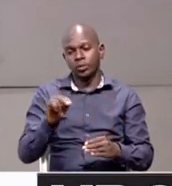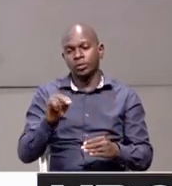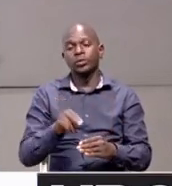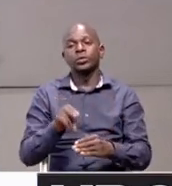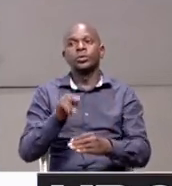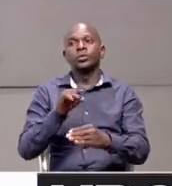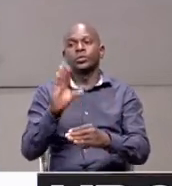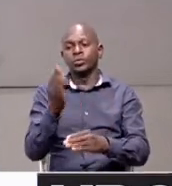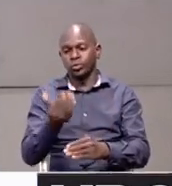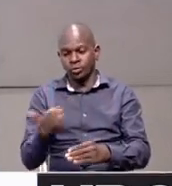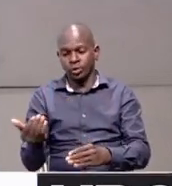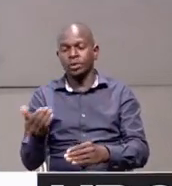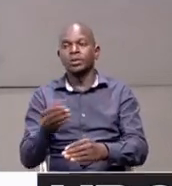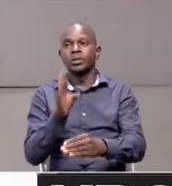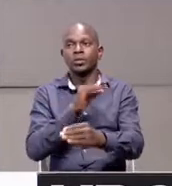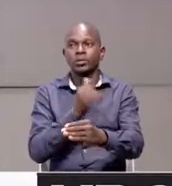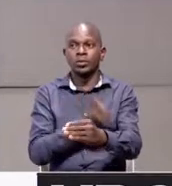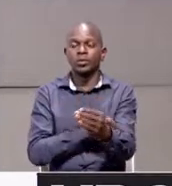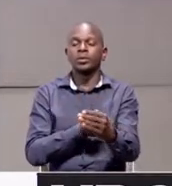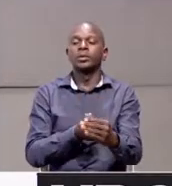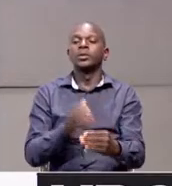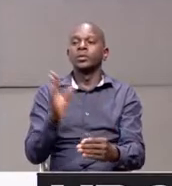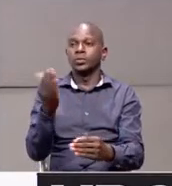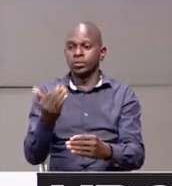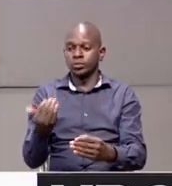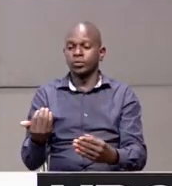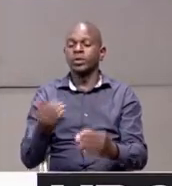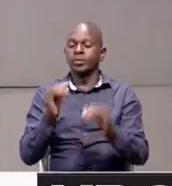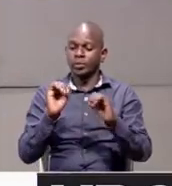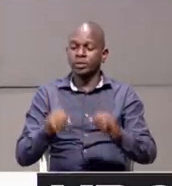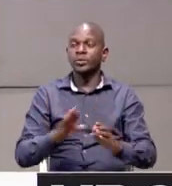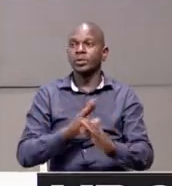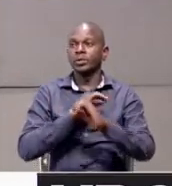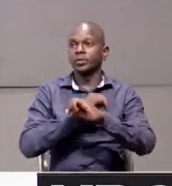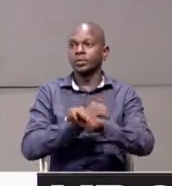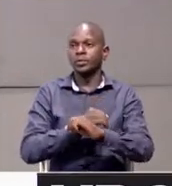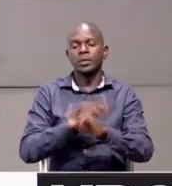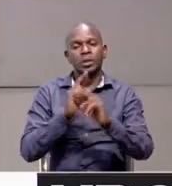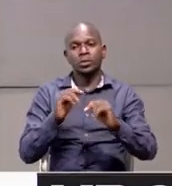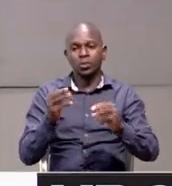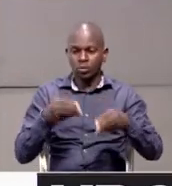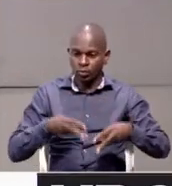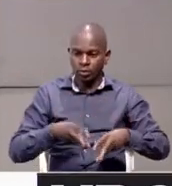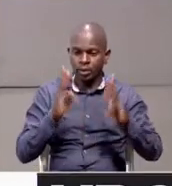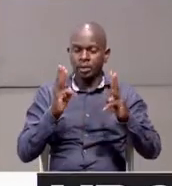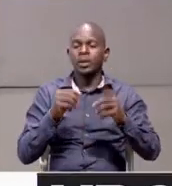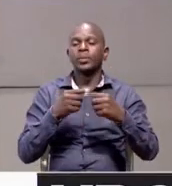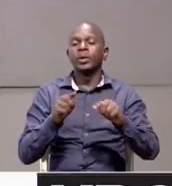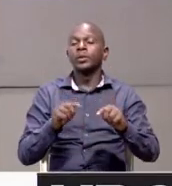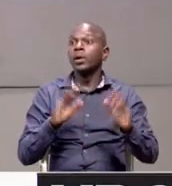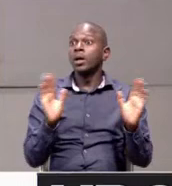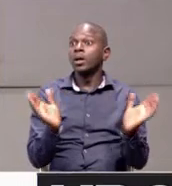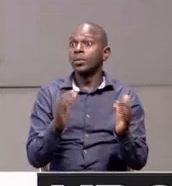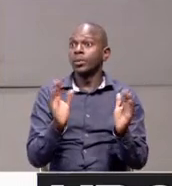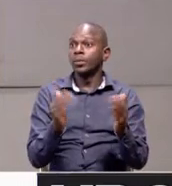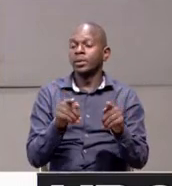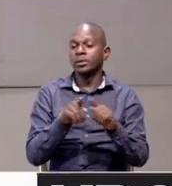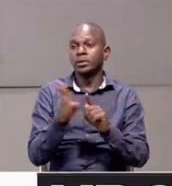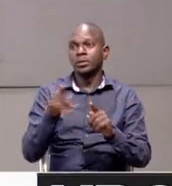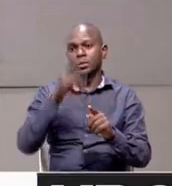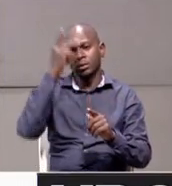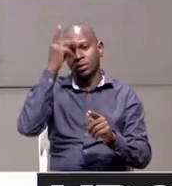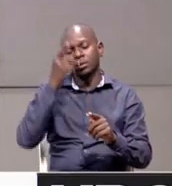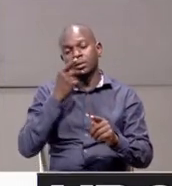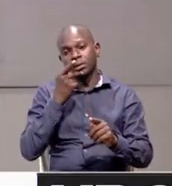are saying that children must be protected. There is no shortcut. And we are encouraging even parents